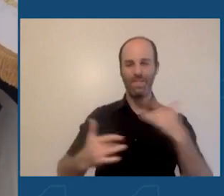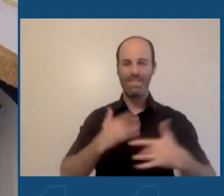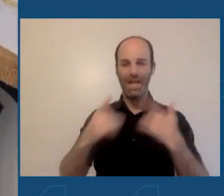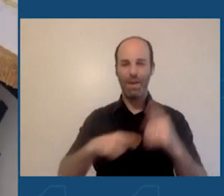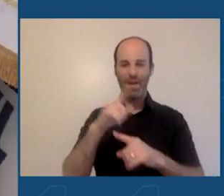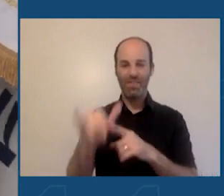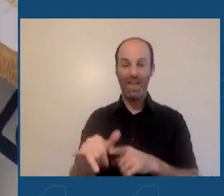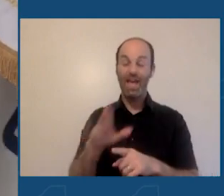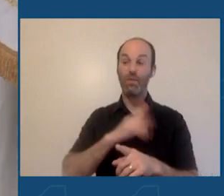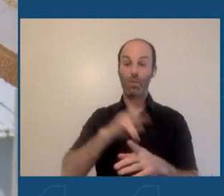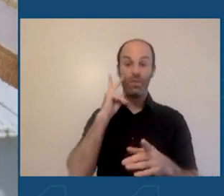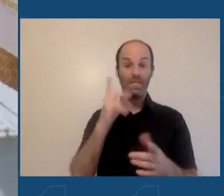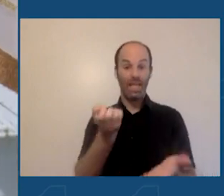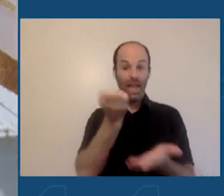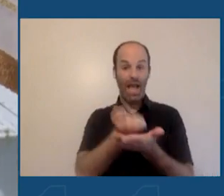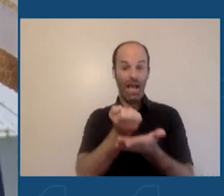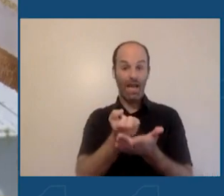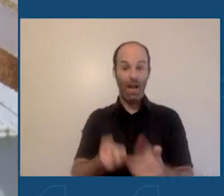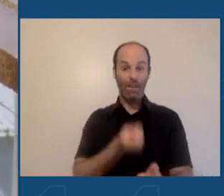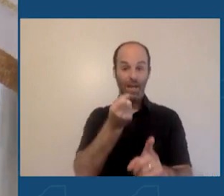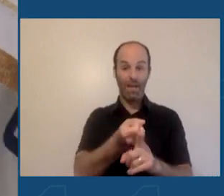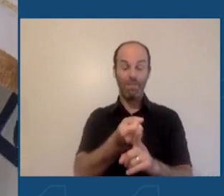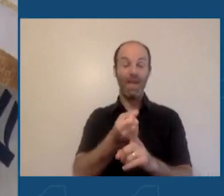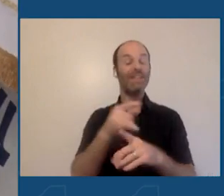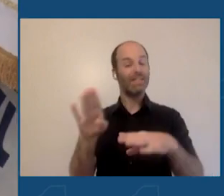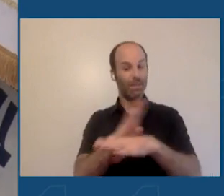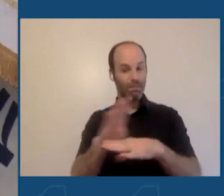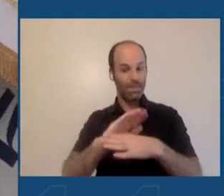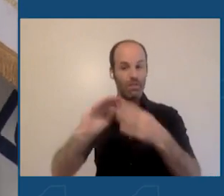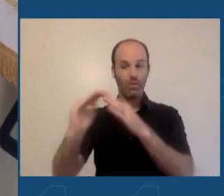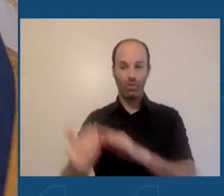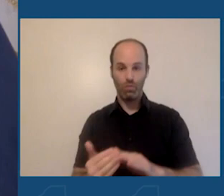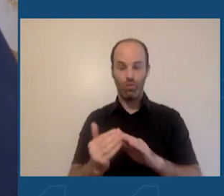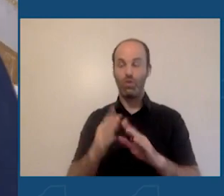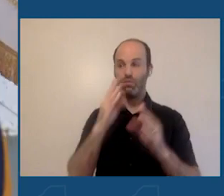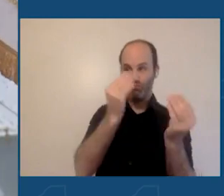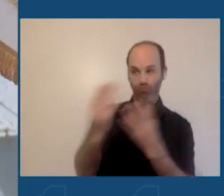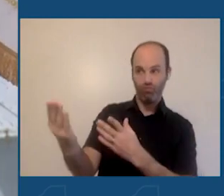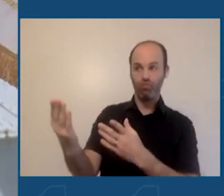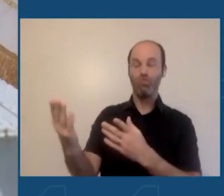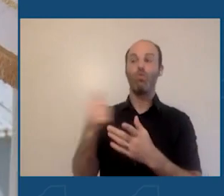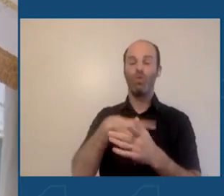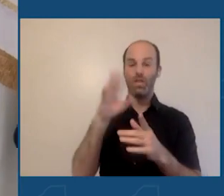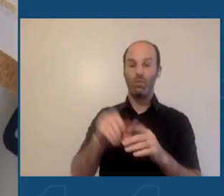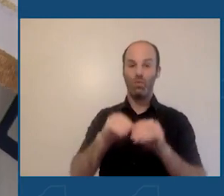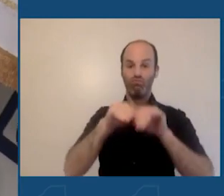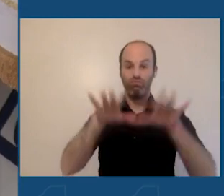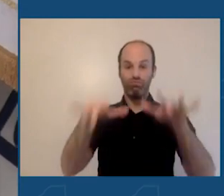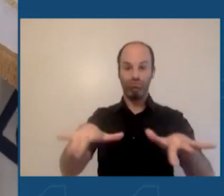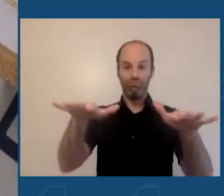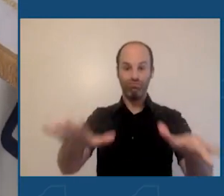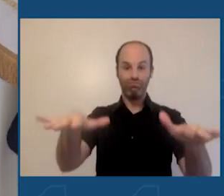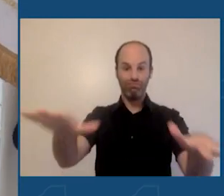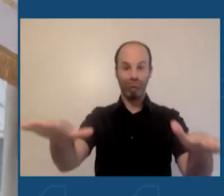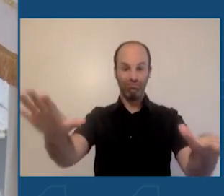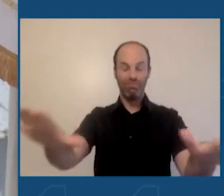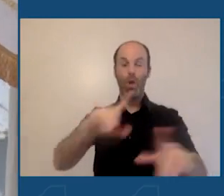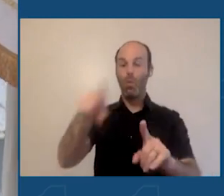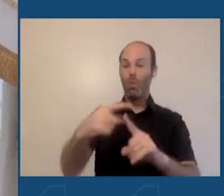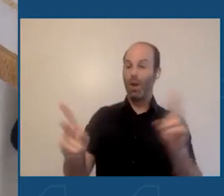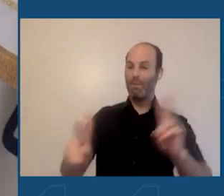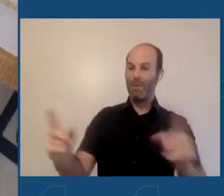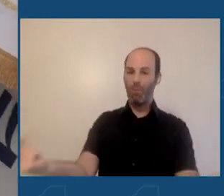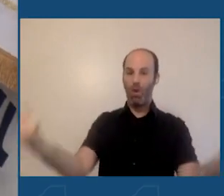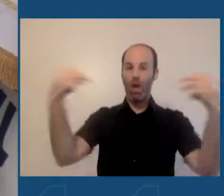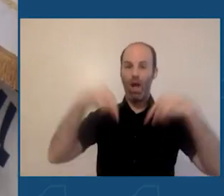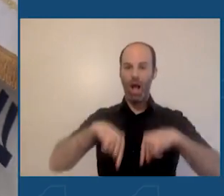economic impact, which is the business community. We want everybody to know that this is going to have a huge ripple effect when people come up here, spend their money.